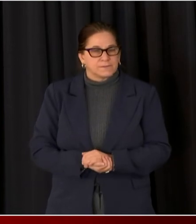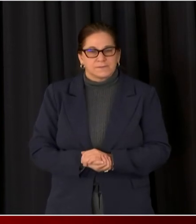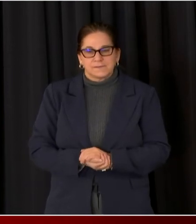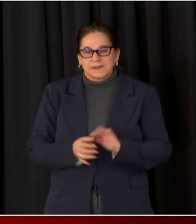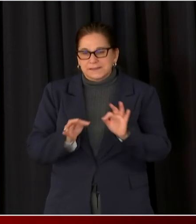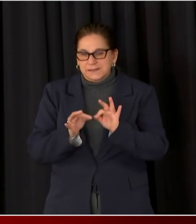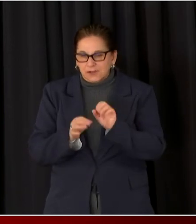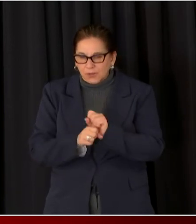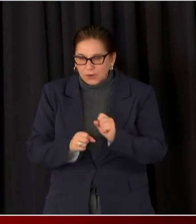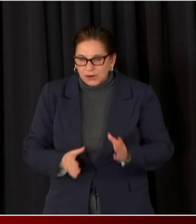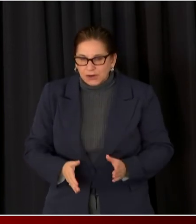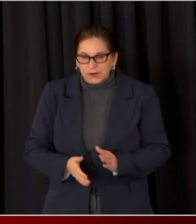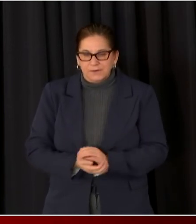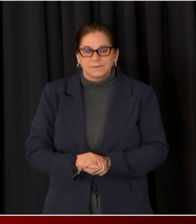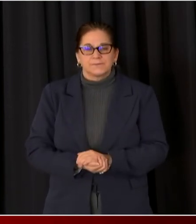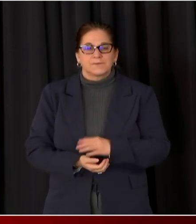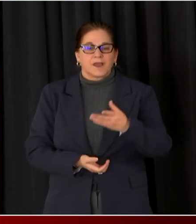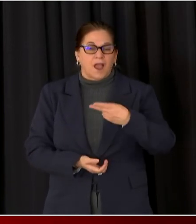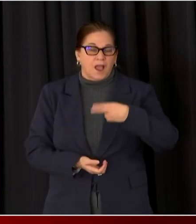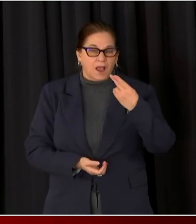adults with high-risk health conditions,